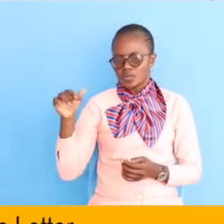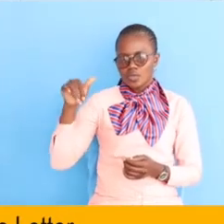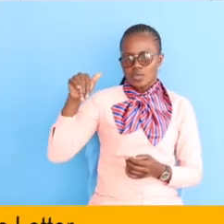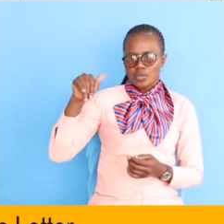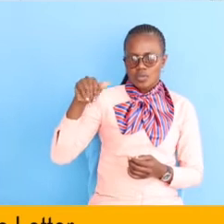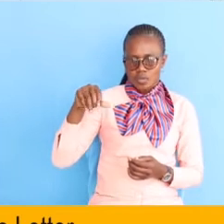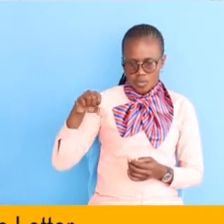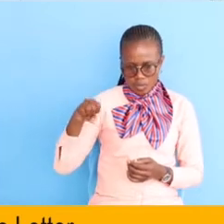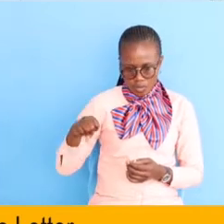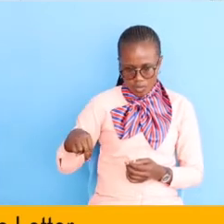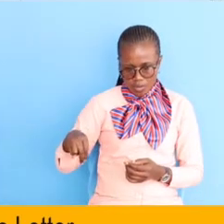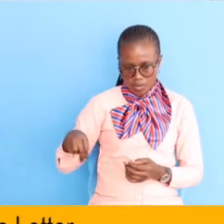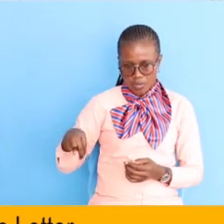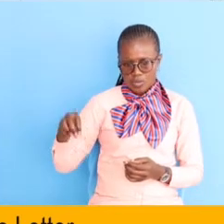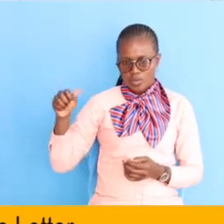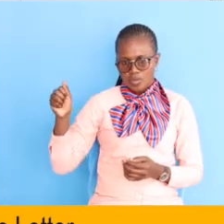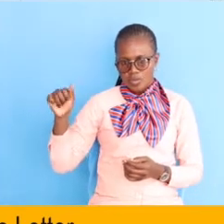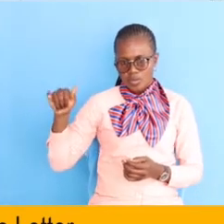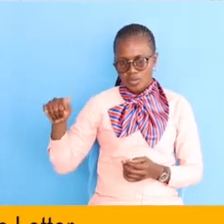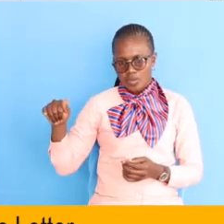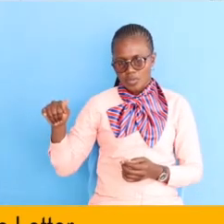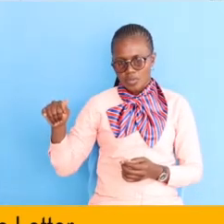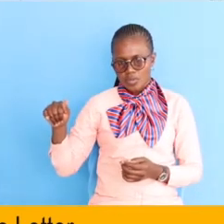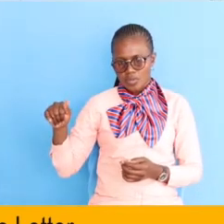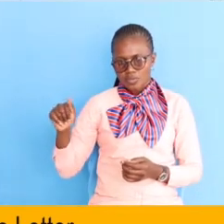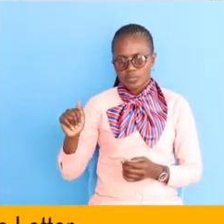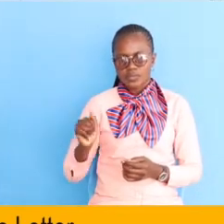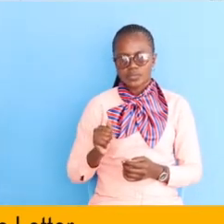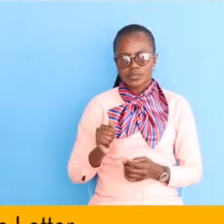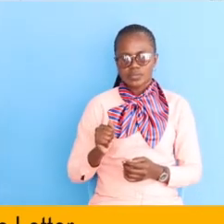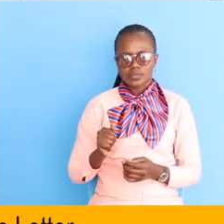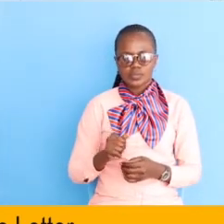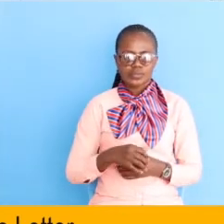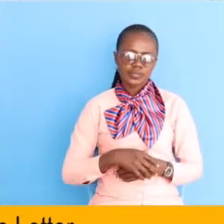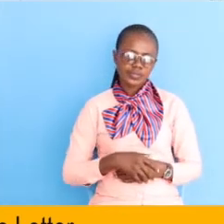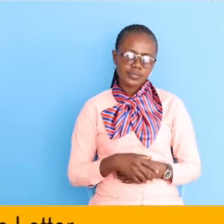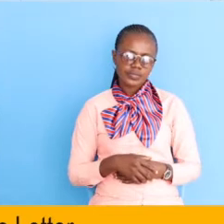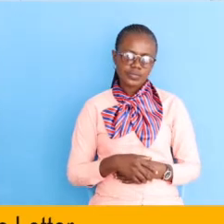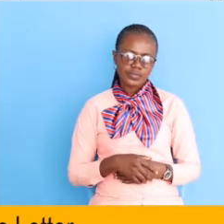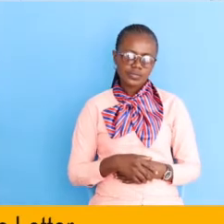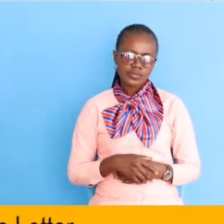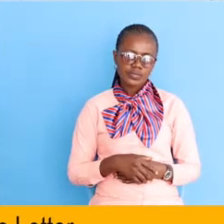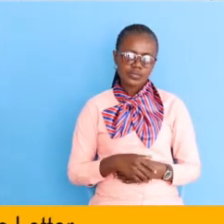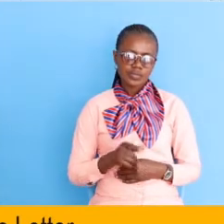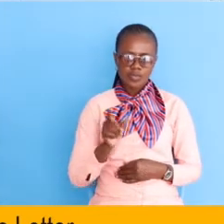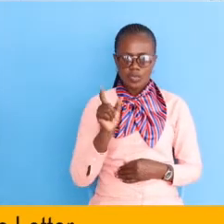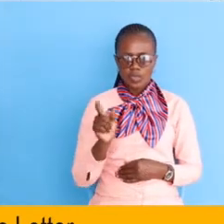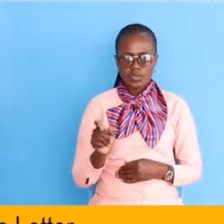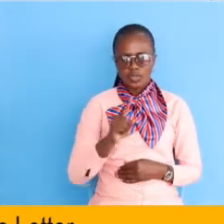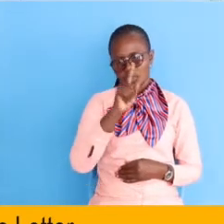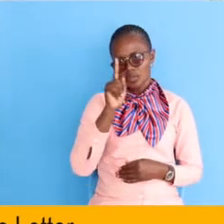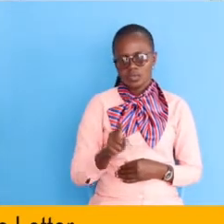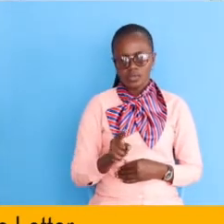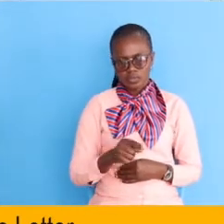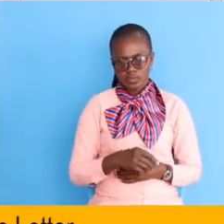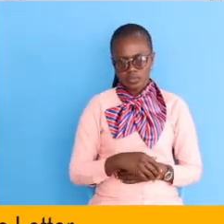This is one of the style. We are talking about writing a date in words. A person might ask himself, now you said it has to